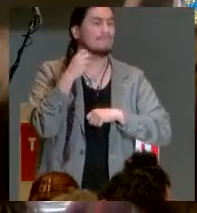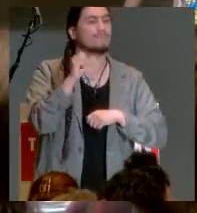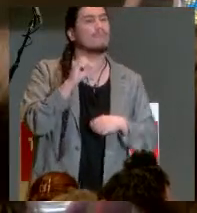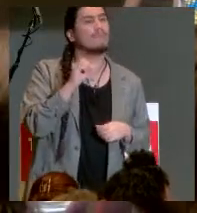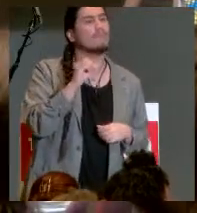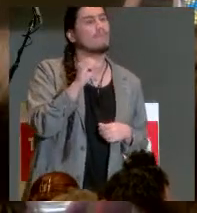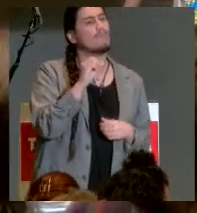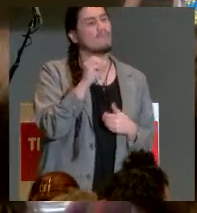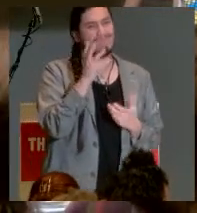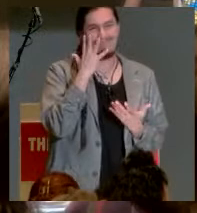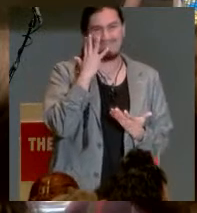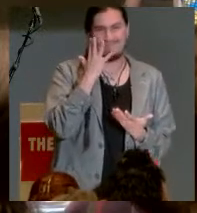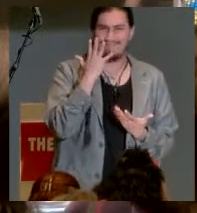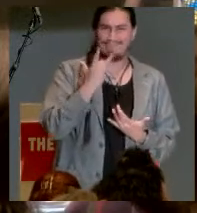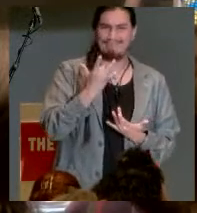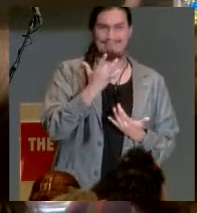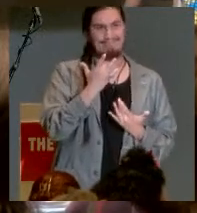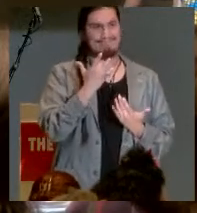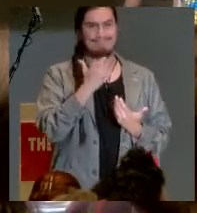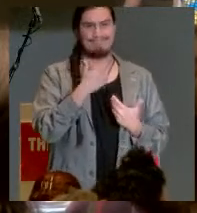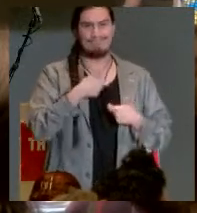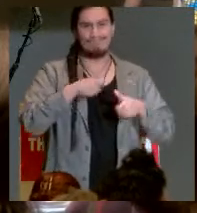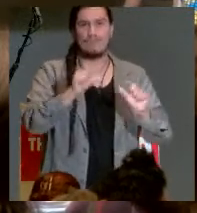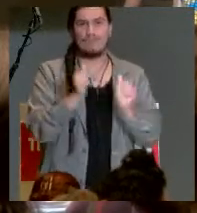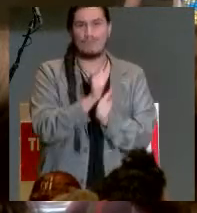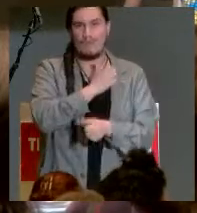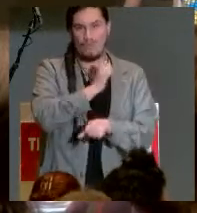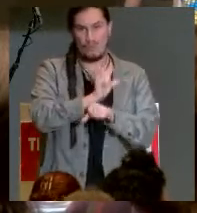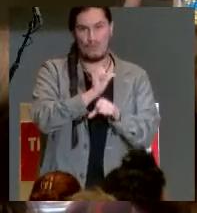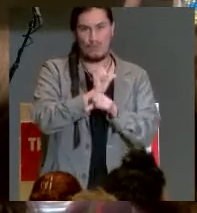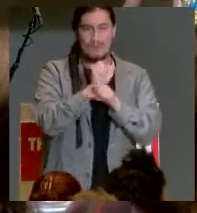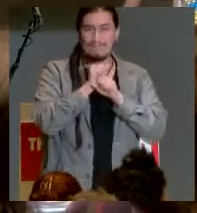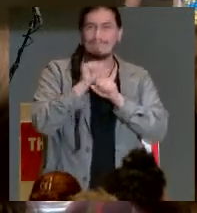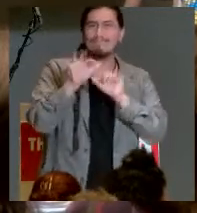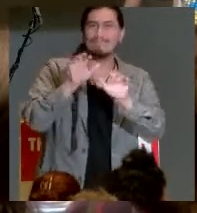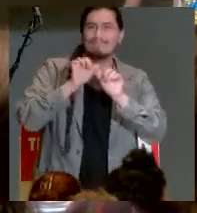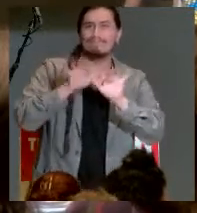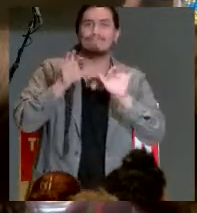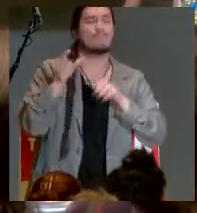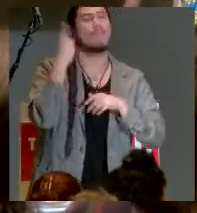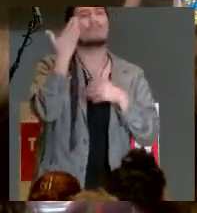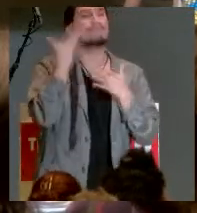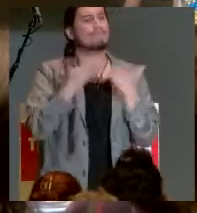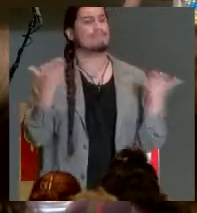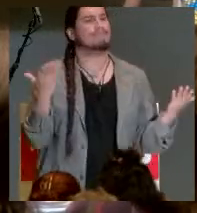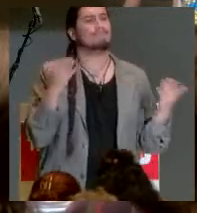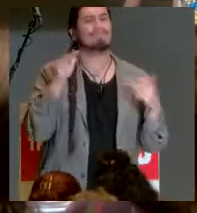like that's what I'm attempting to do with my work. And there's always something about